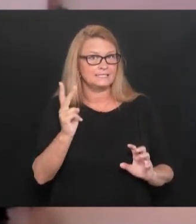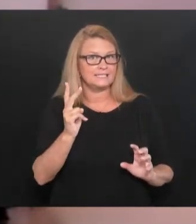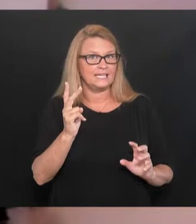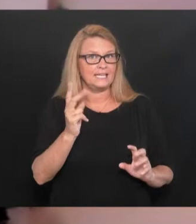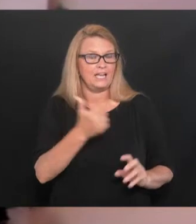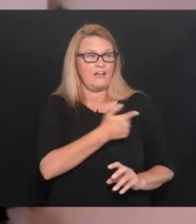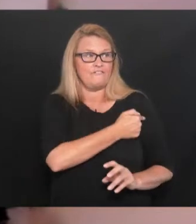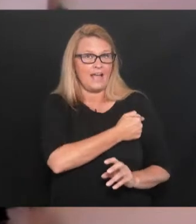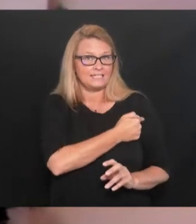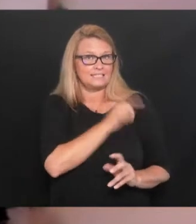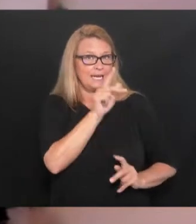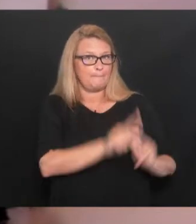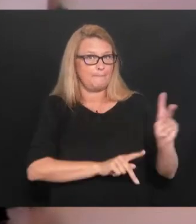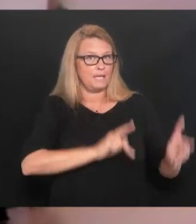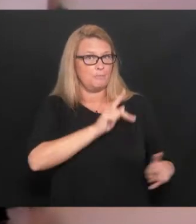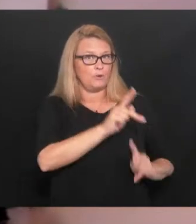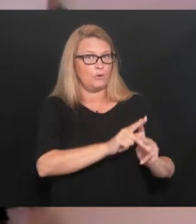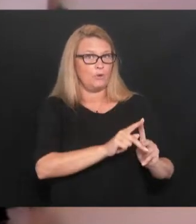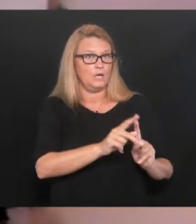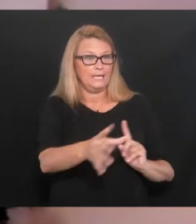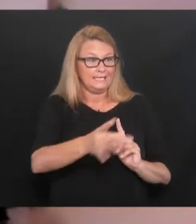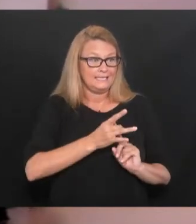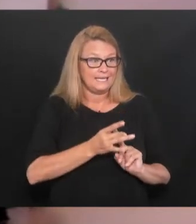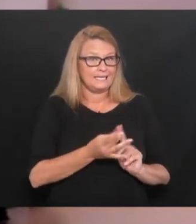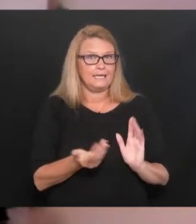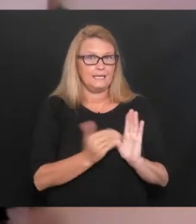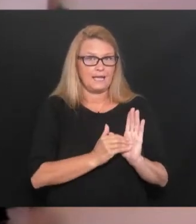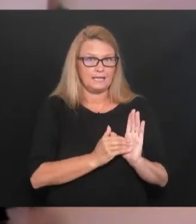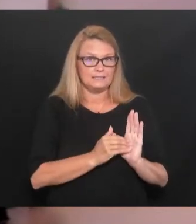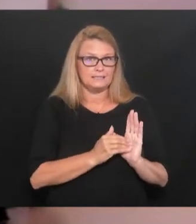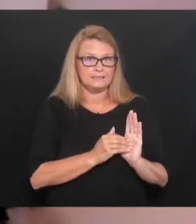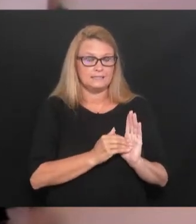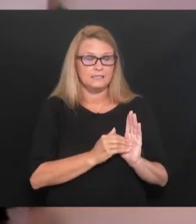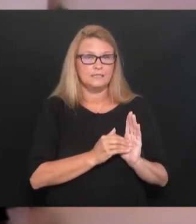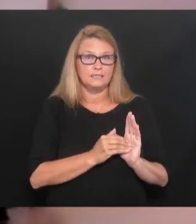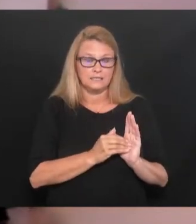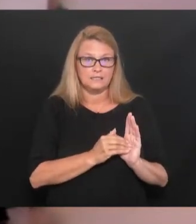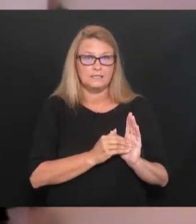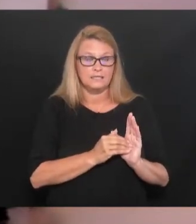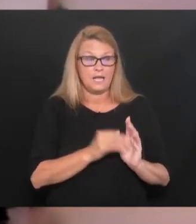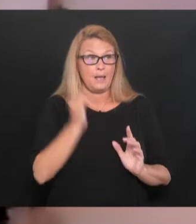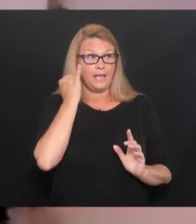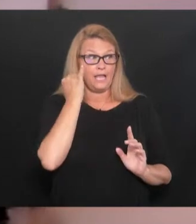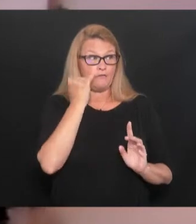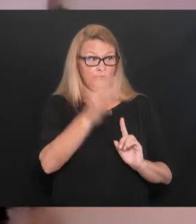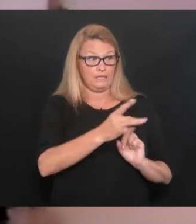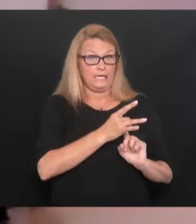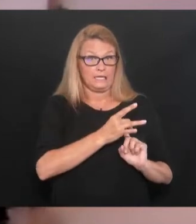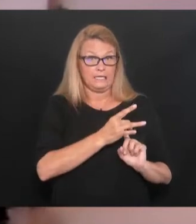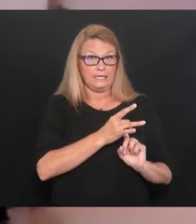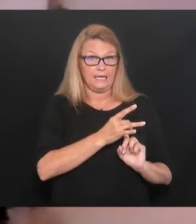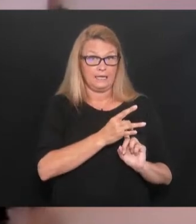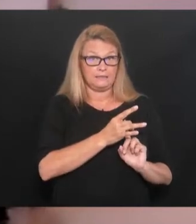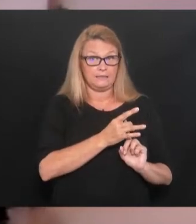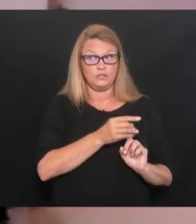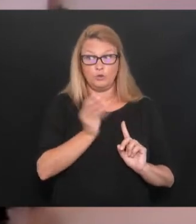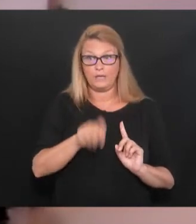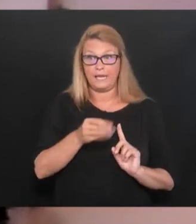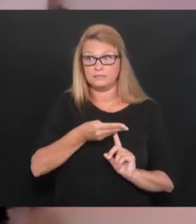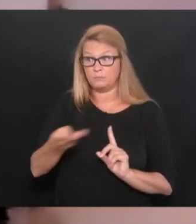people get reinfected with COVID either. But if they did, they could spread it to unvaccinated people. And as we've